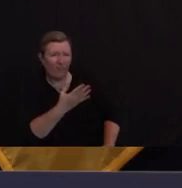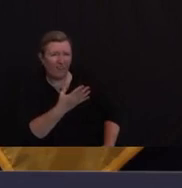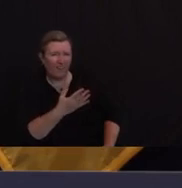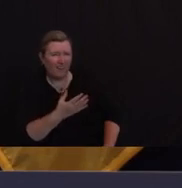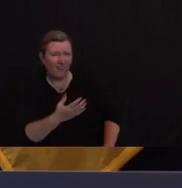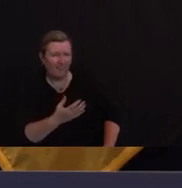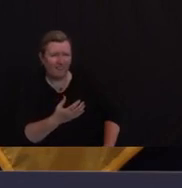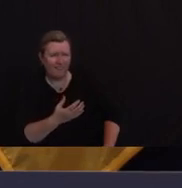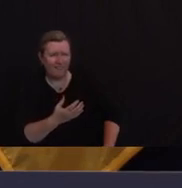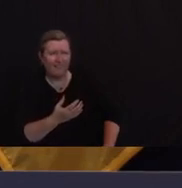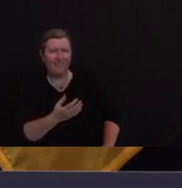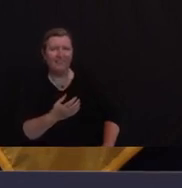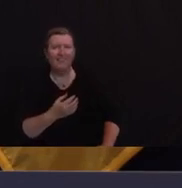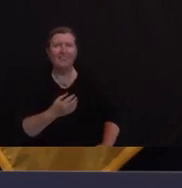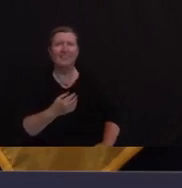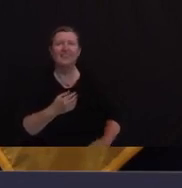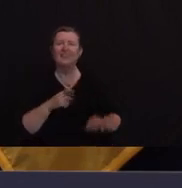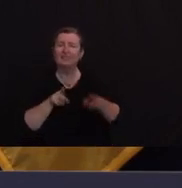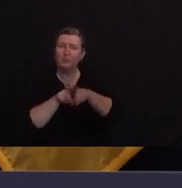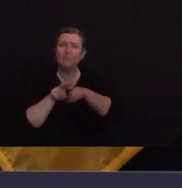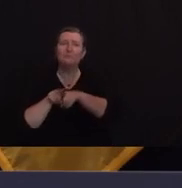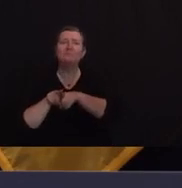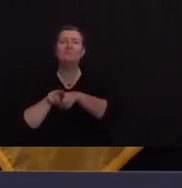I beg folks to